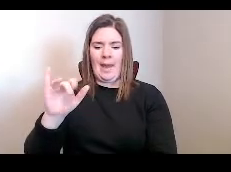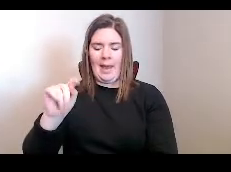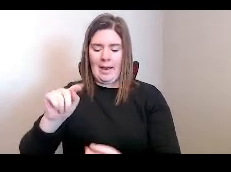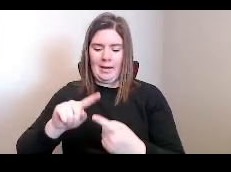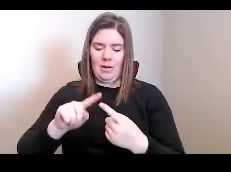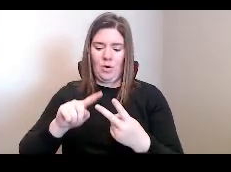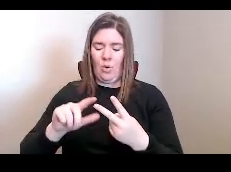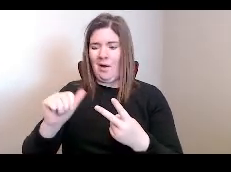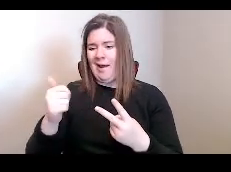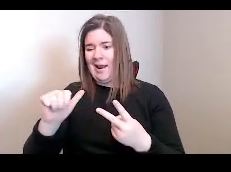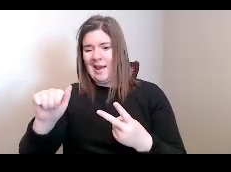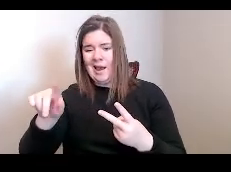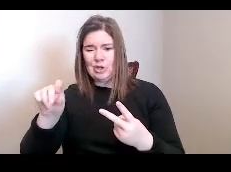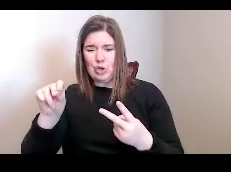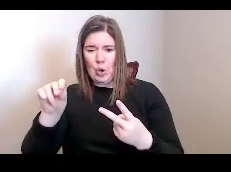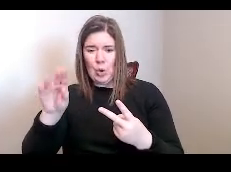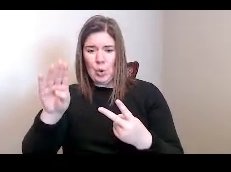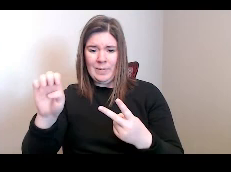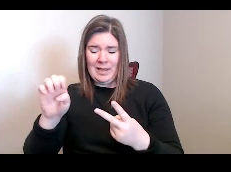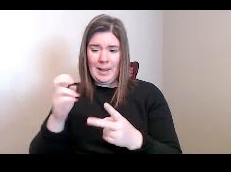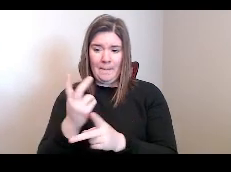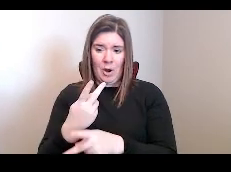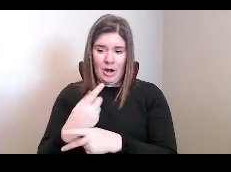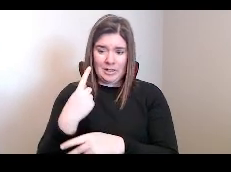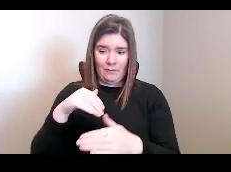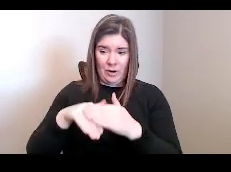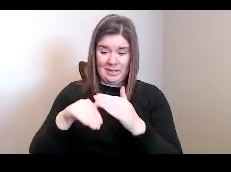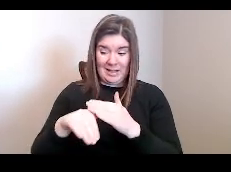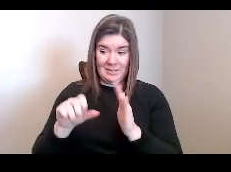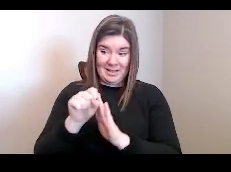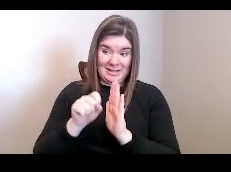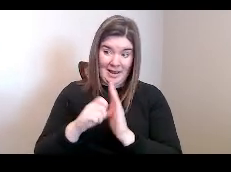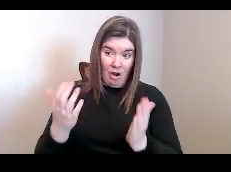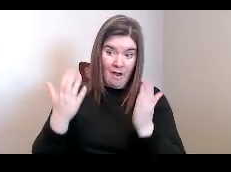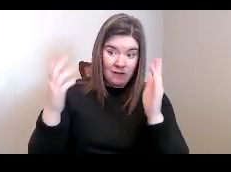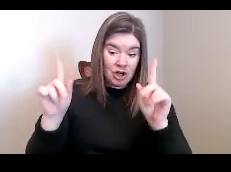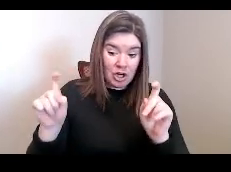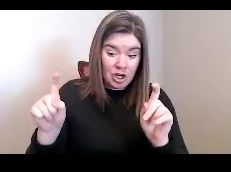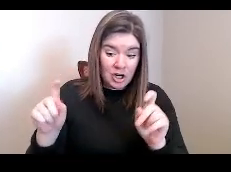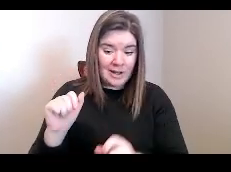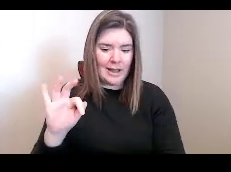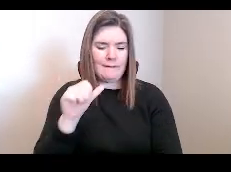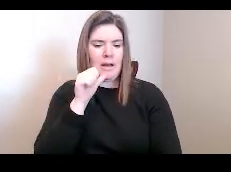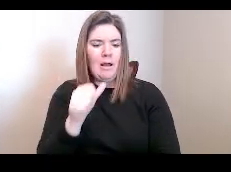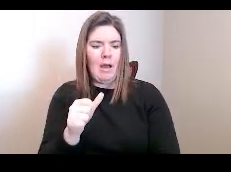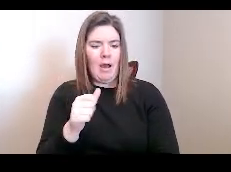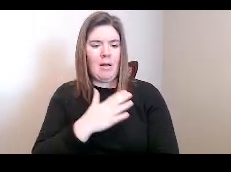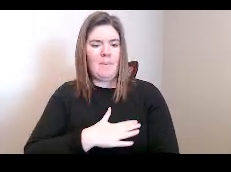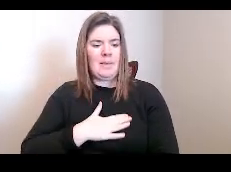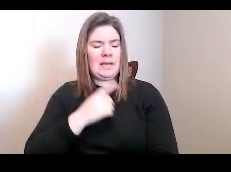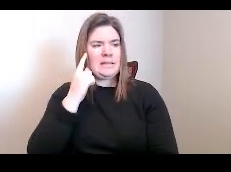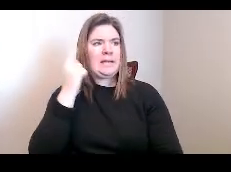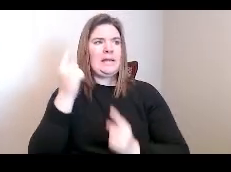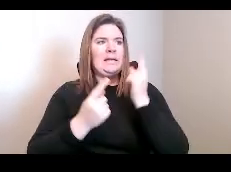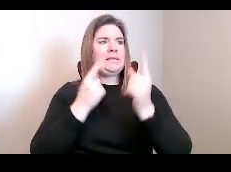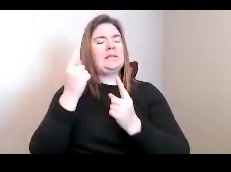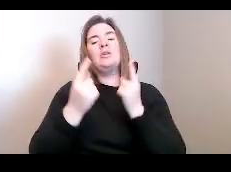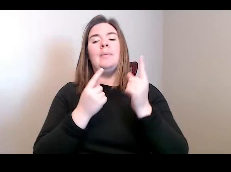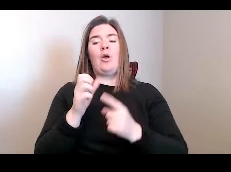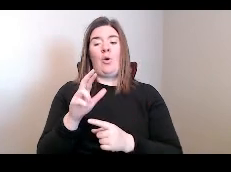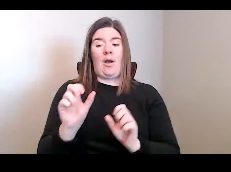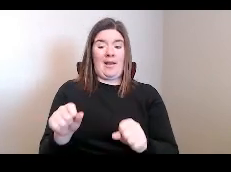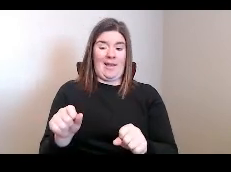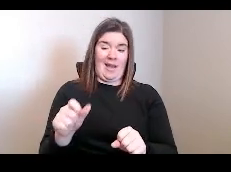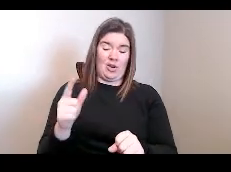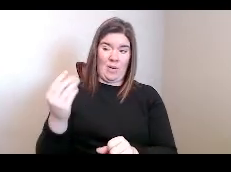products for accessibility that the state offers? If not, please consider it, and or can you point me in the